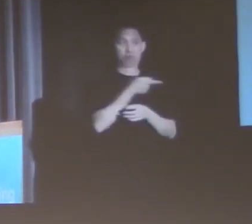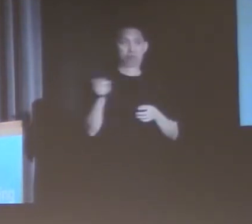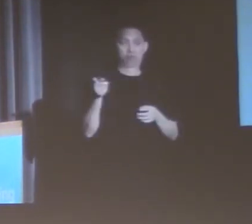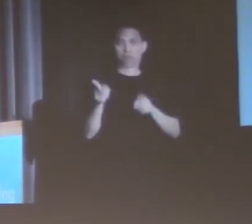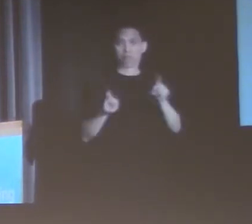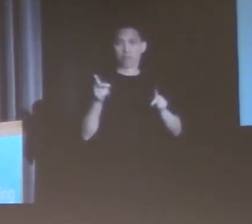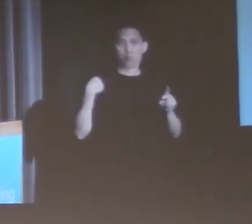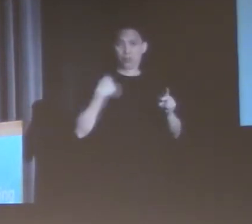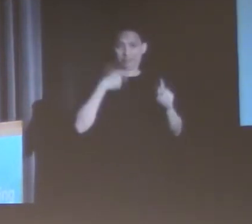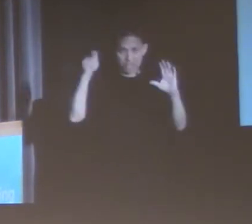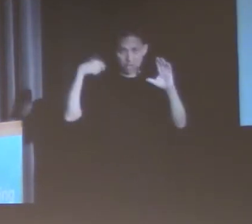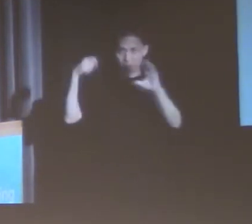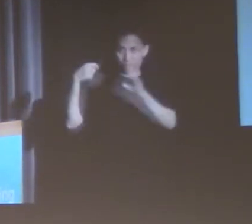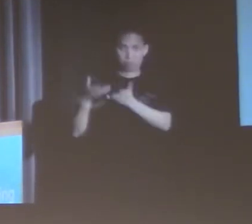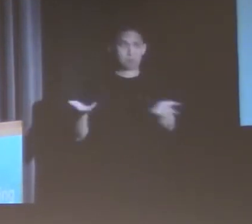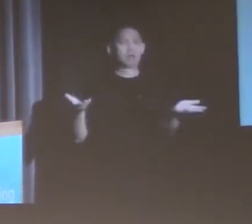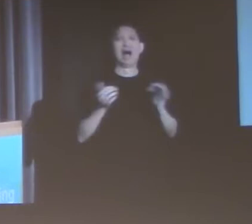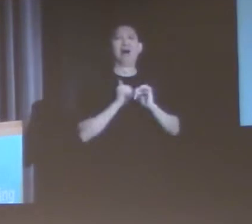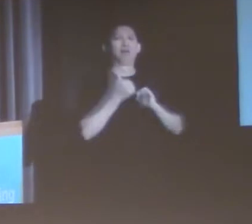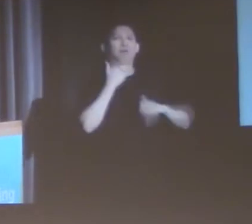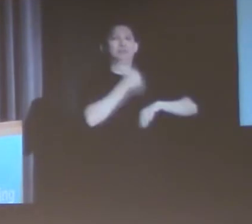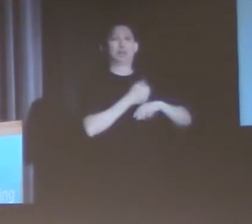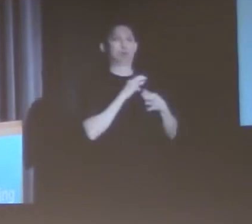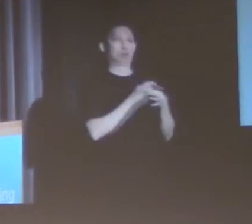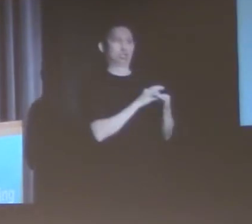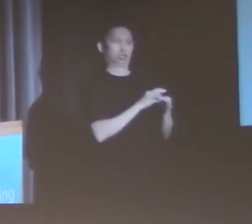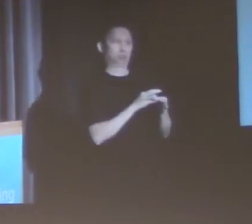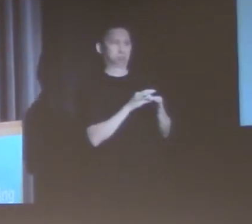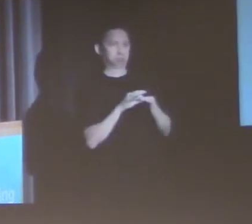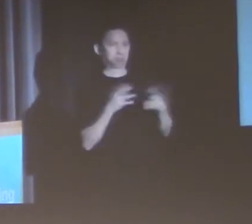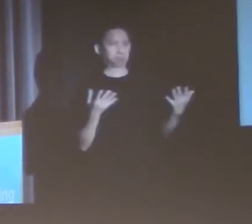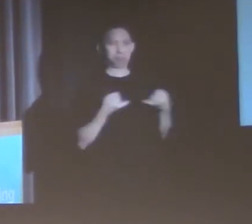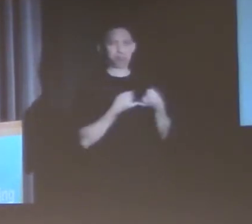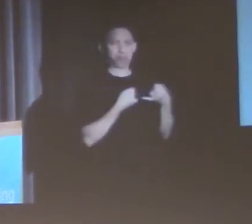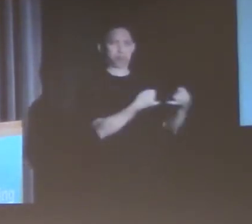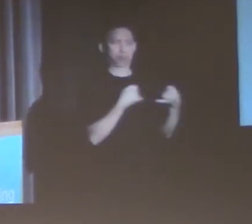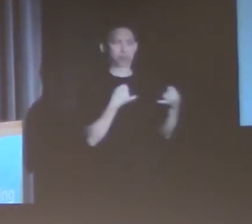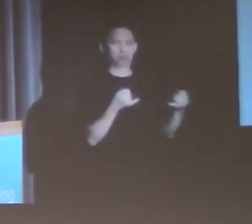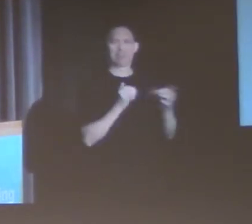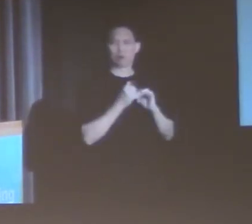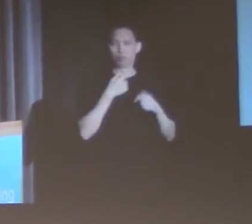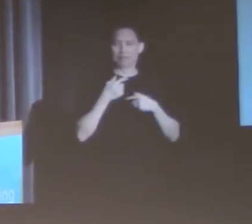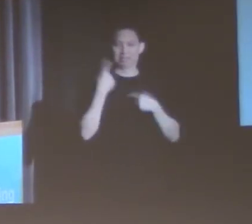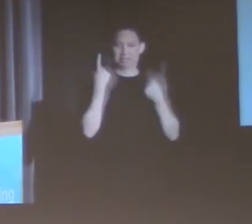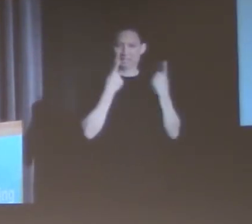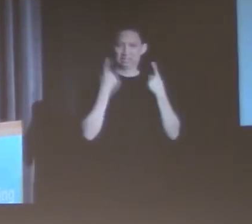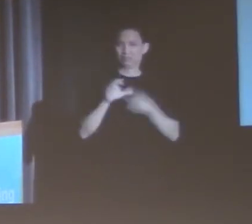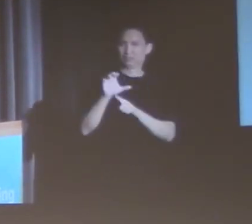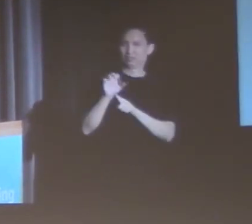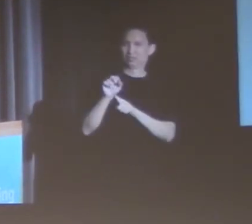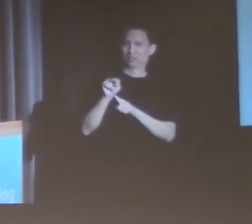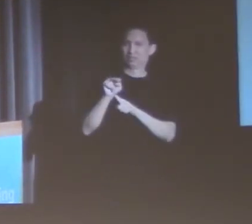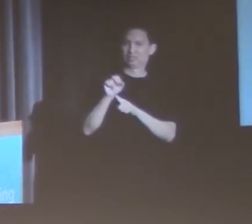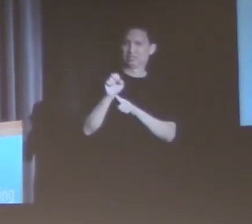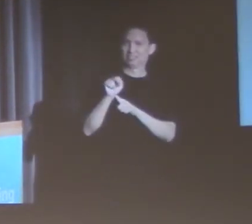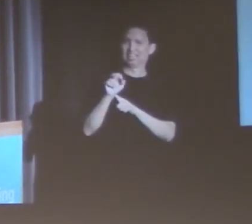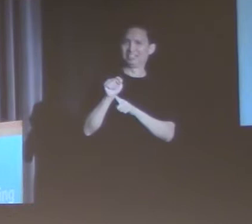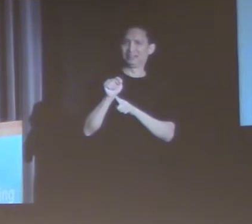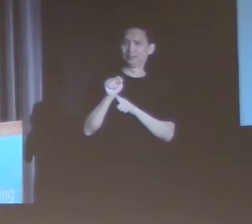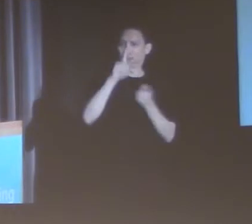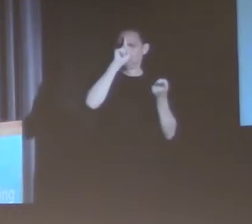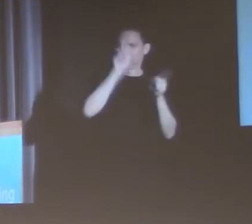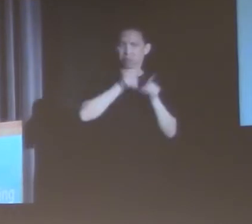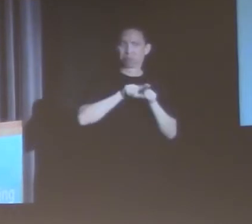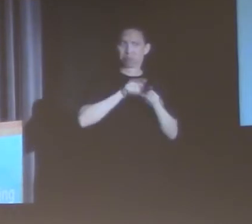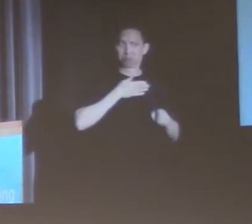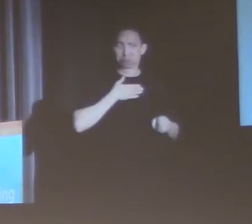interesting to think about how do we establish those relationships, how do we think about consent, especially in contexts where people